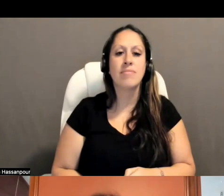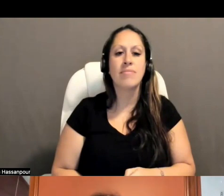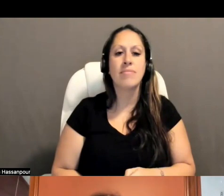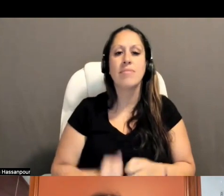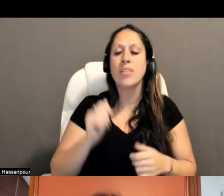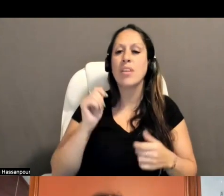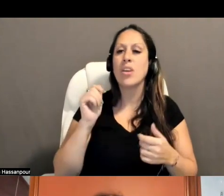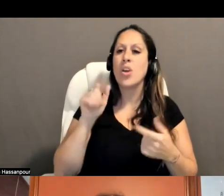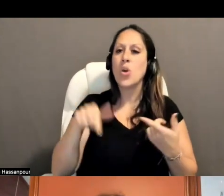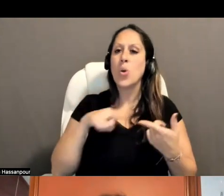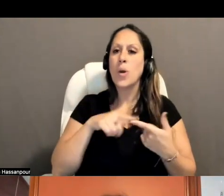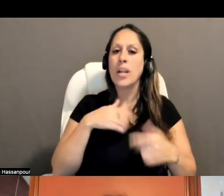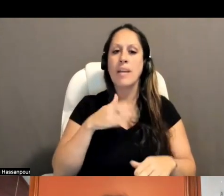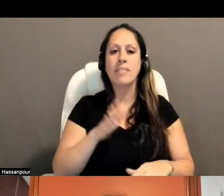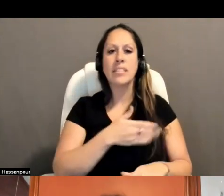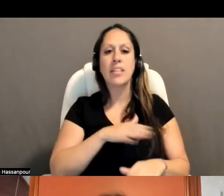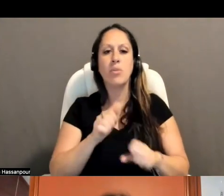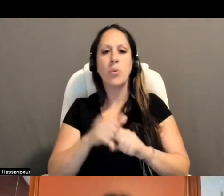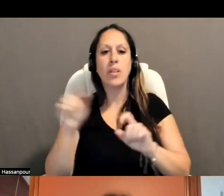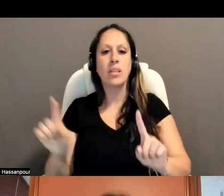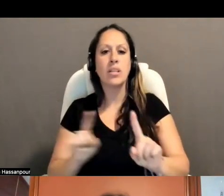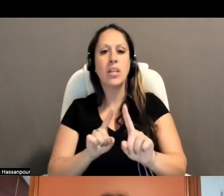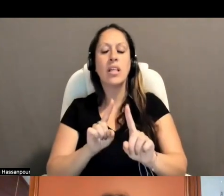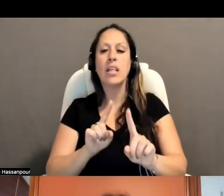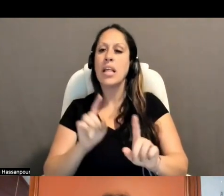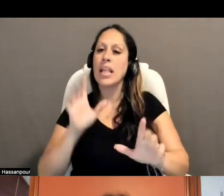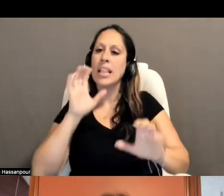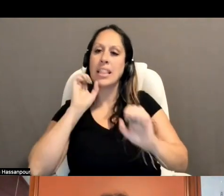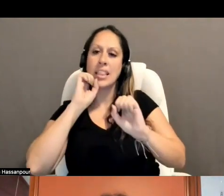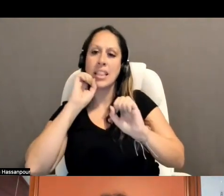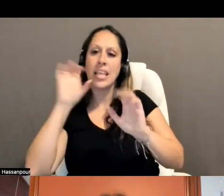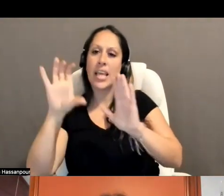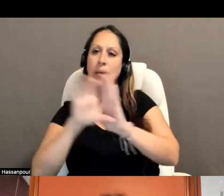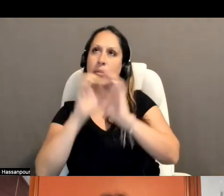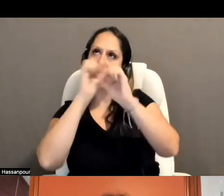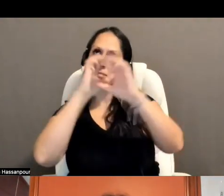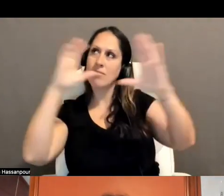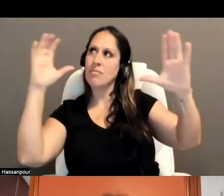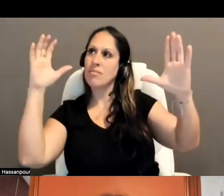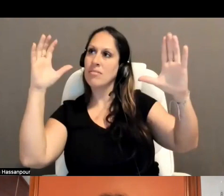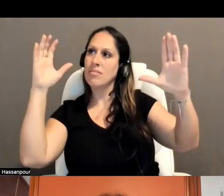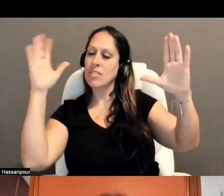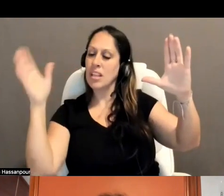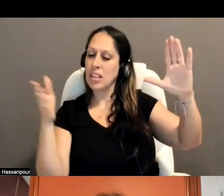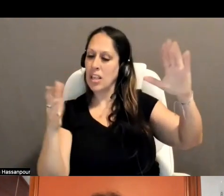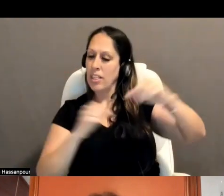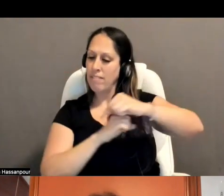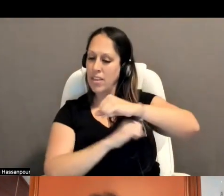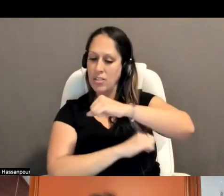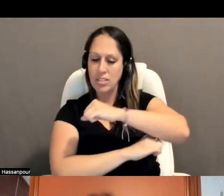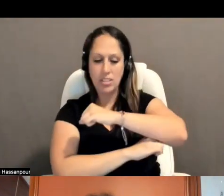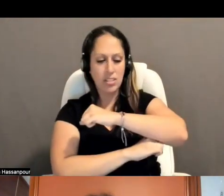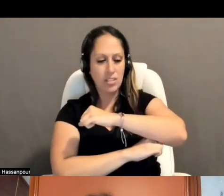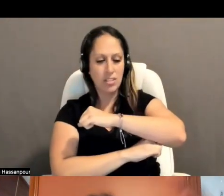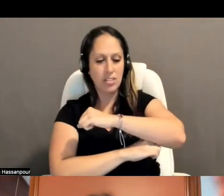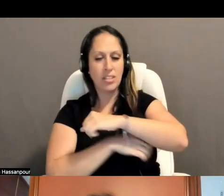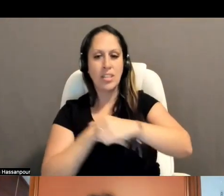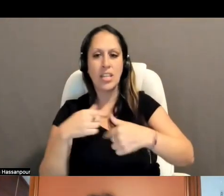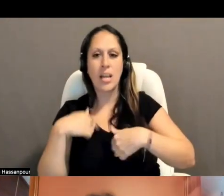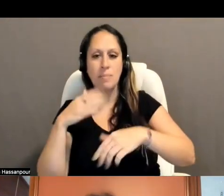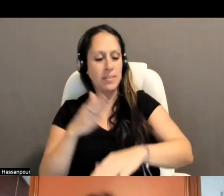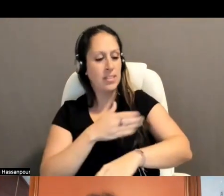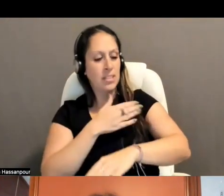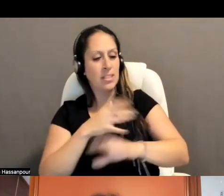Whenever I've sung with accompanist, the image I have is that they're the foundation on which I'm singing.